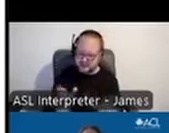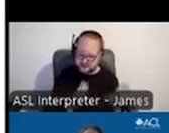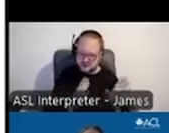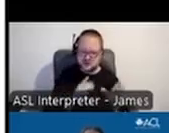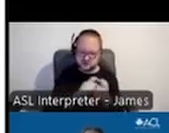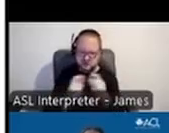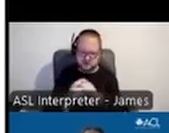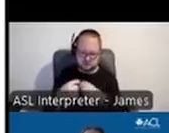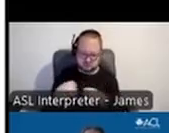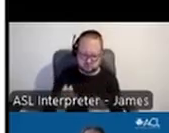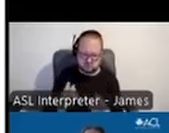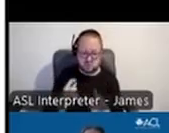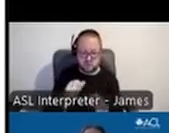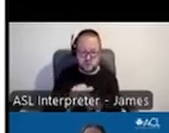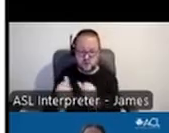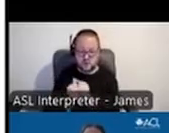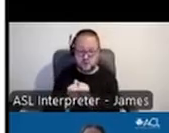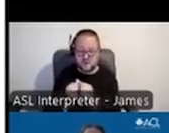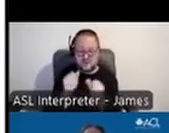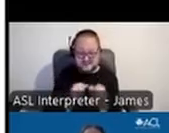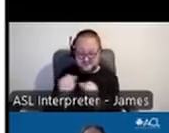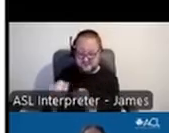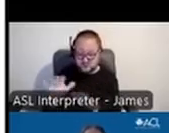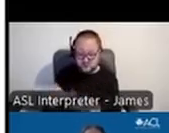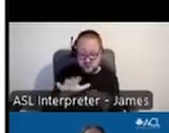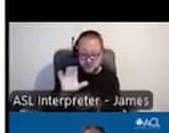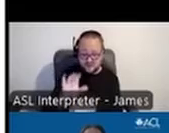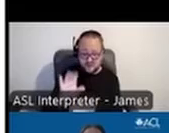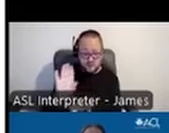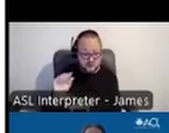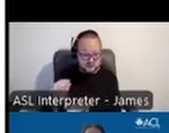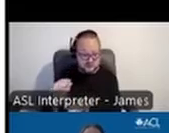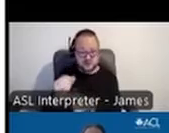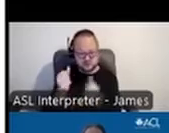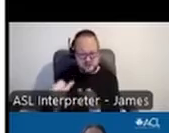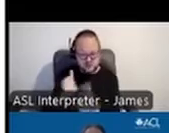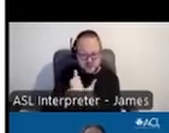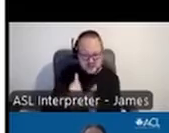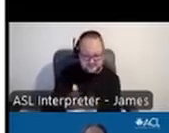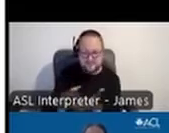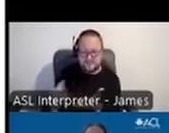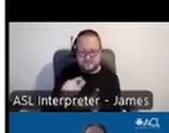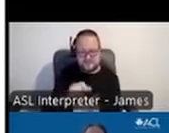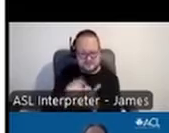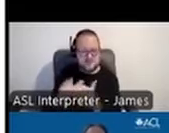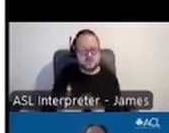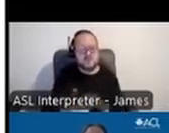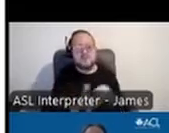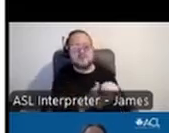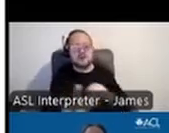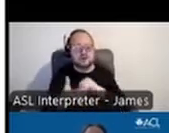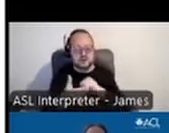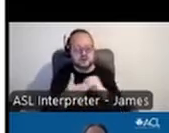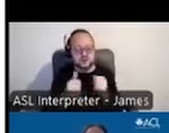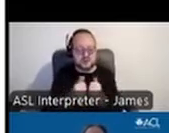individual community-based organizations to strengthen their business capacity to effectively partner and contract with healthcare to a